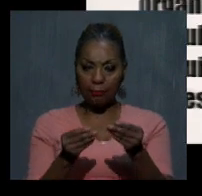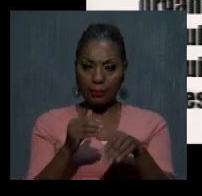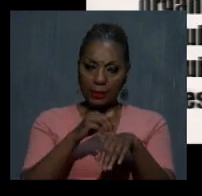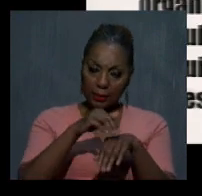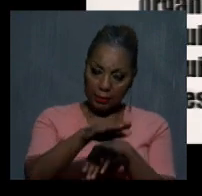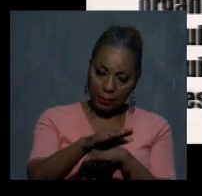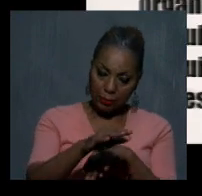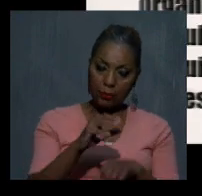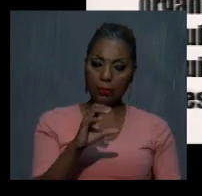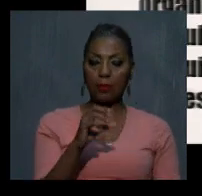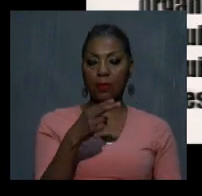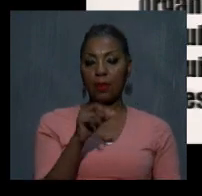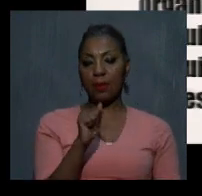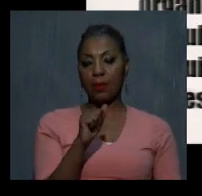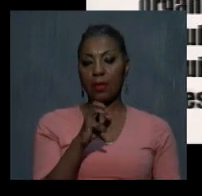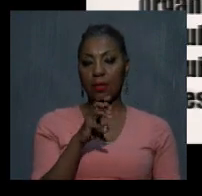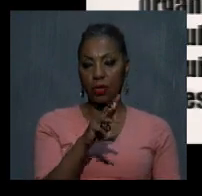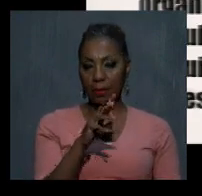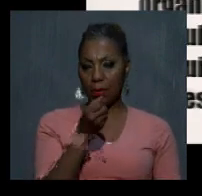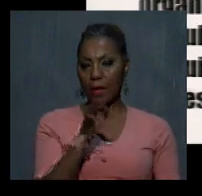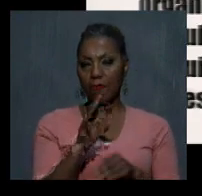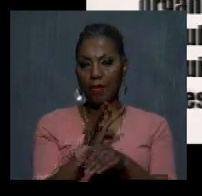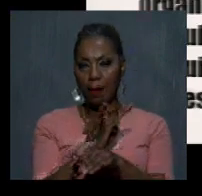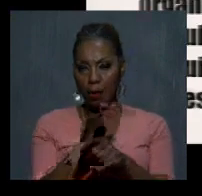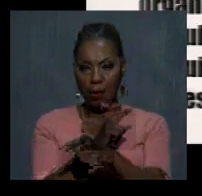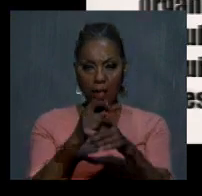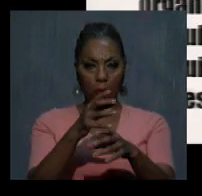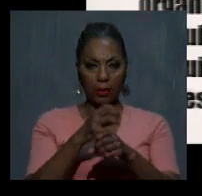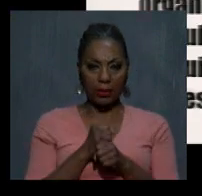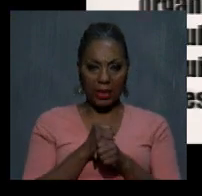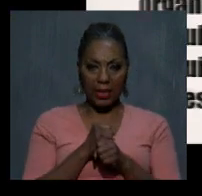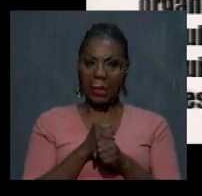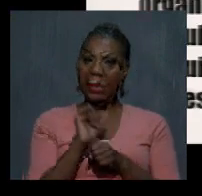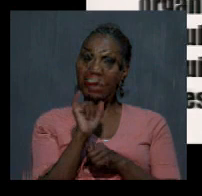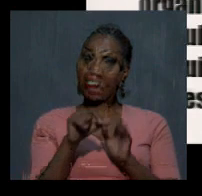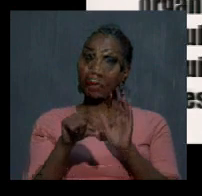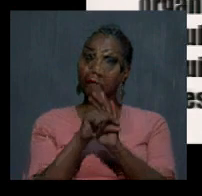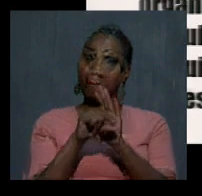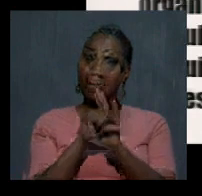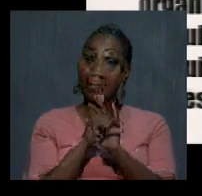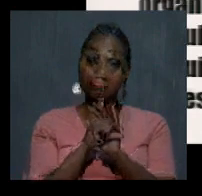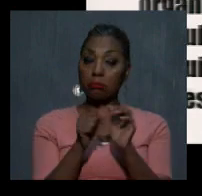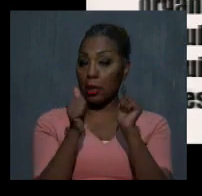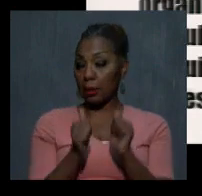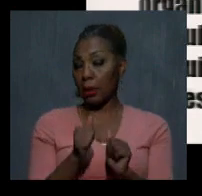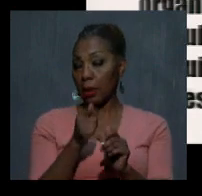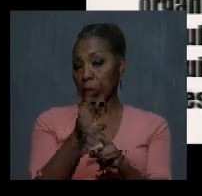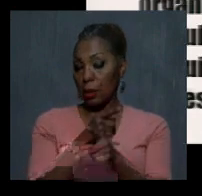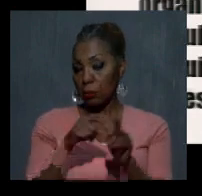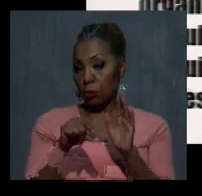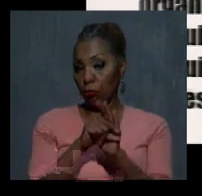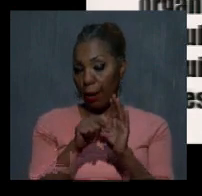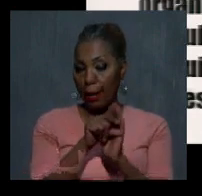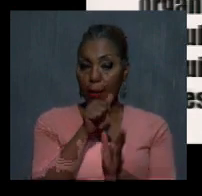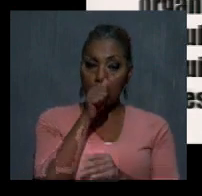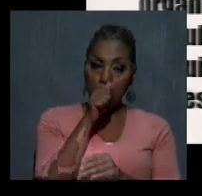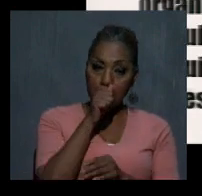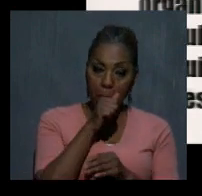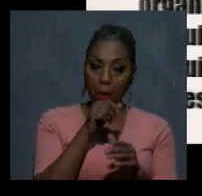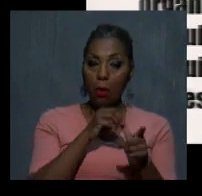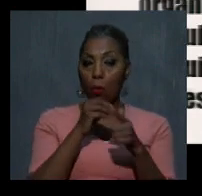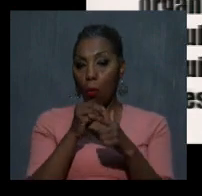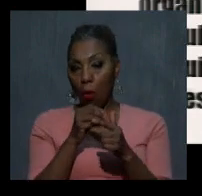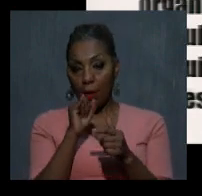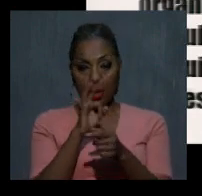chamber. They would say the Chamber of Commerce here would receive a grade. Now, they are that grade a